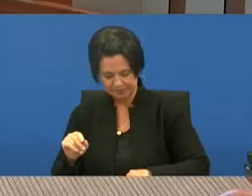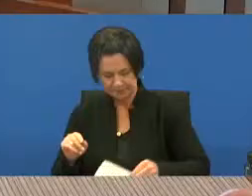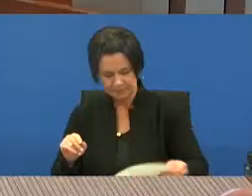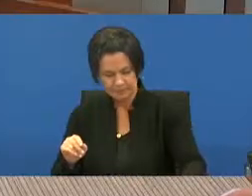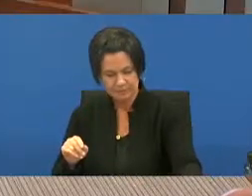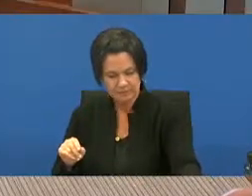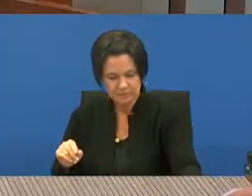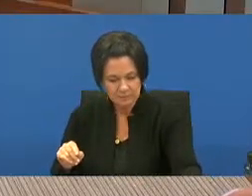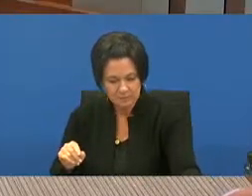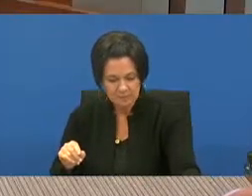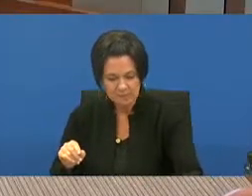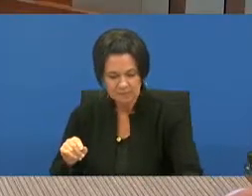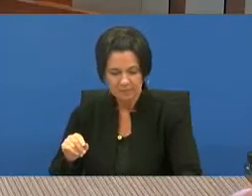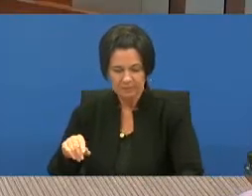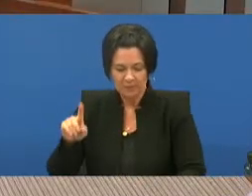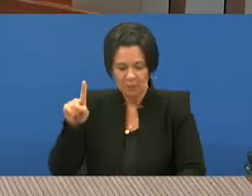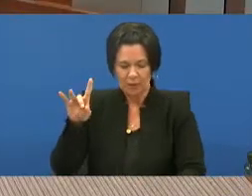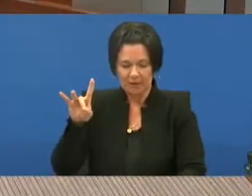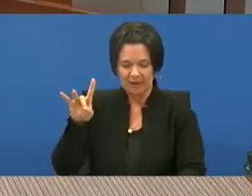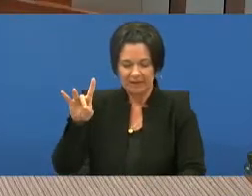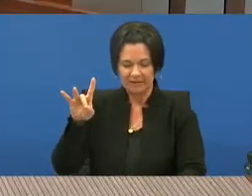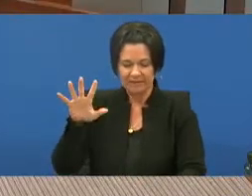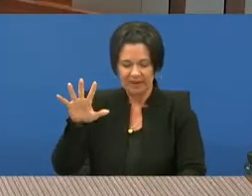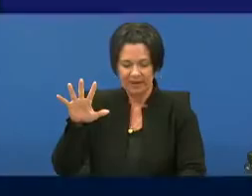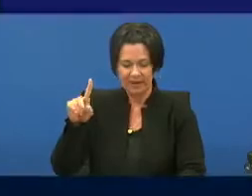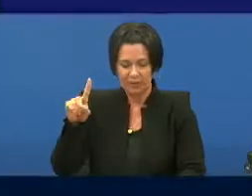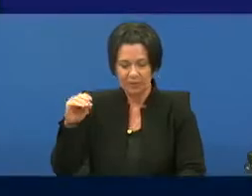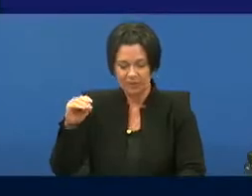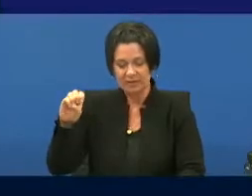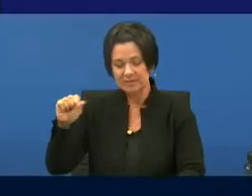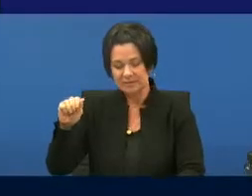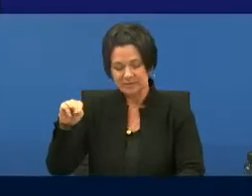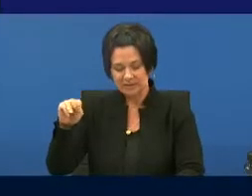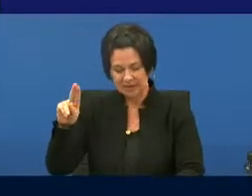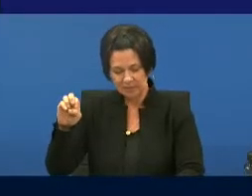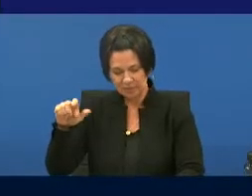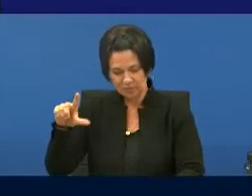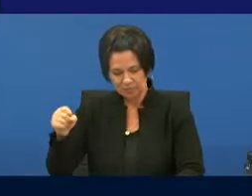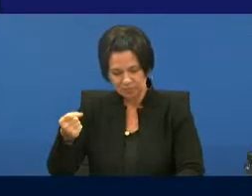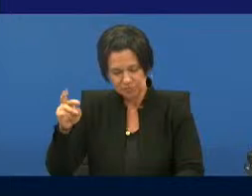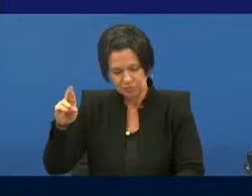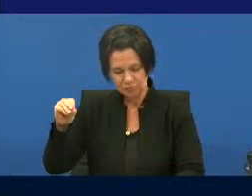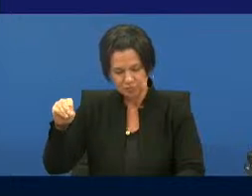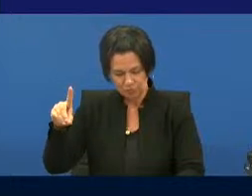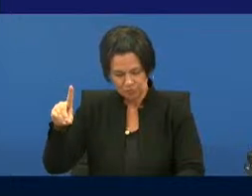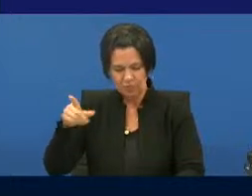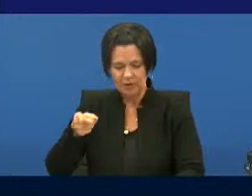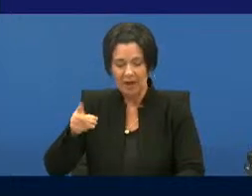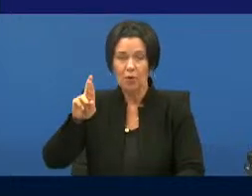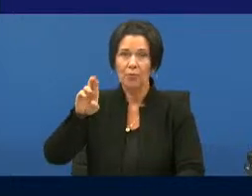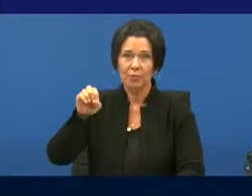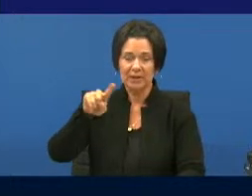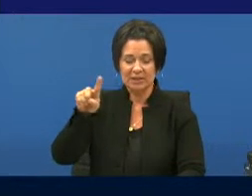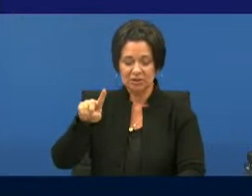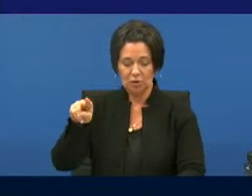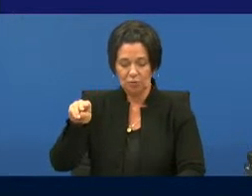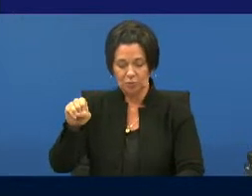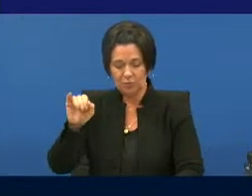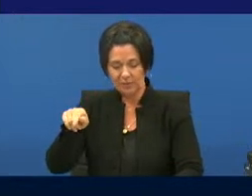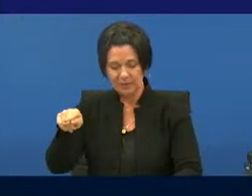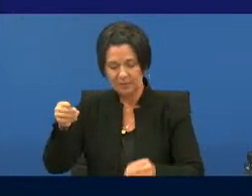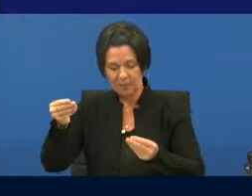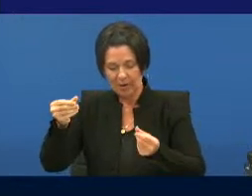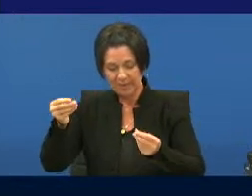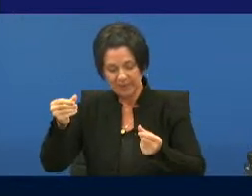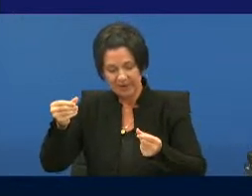7-25-18510 Samuels Road, rezoned property from rural to light industrial M1 located on the east side of Samuels Road, south of Mount Pleasant, Zachary Road, Council